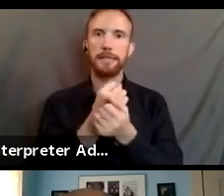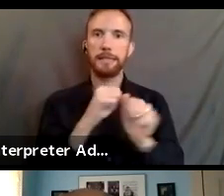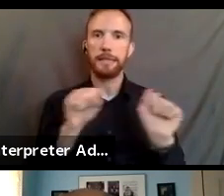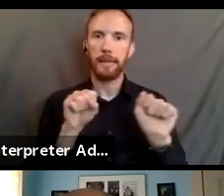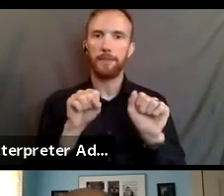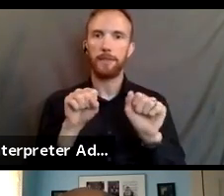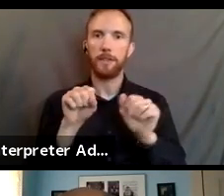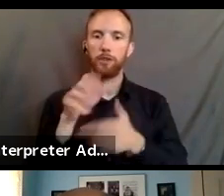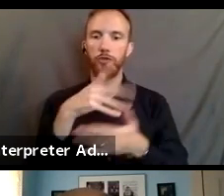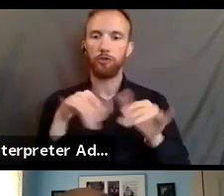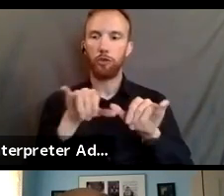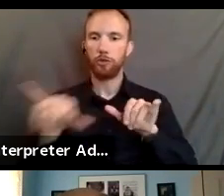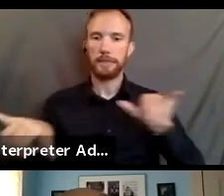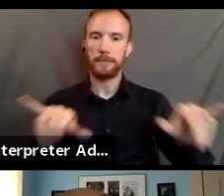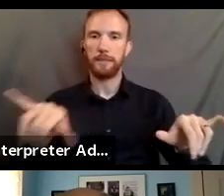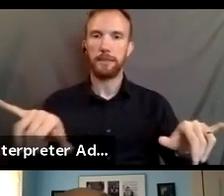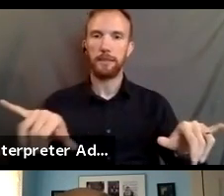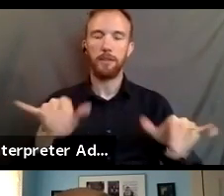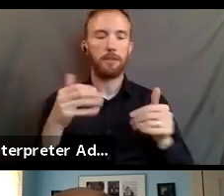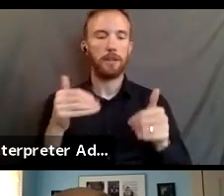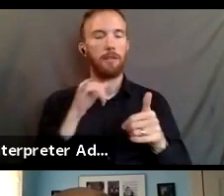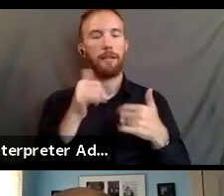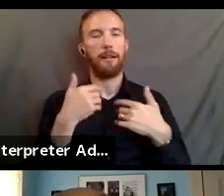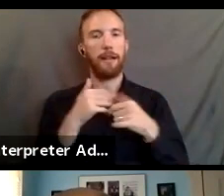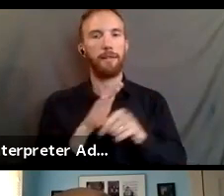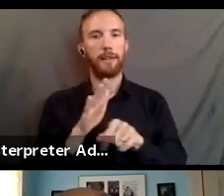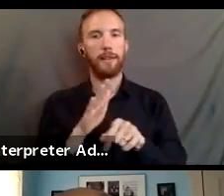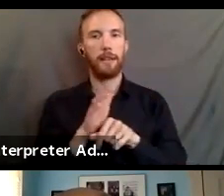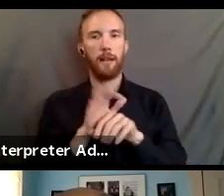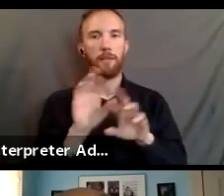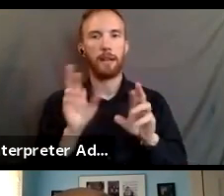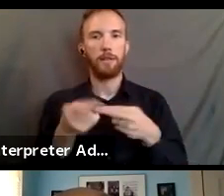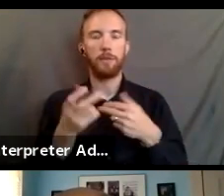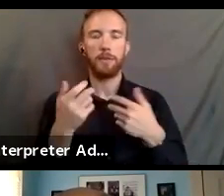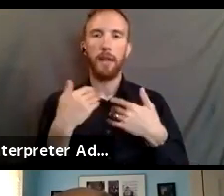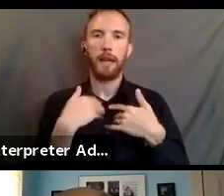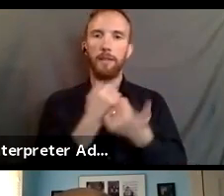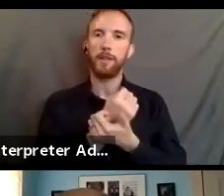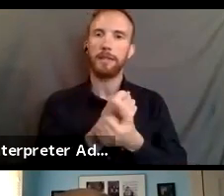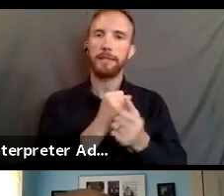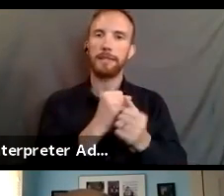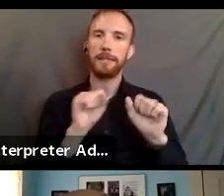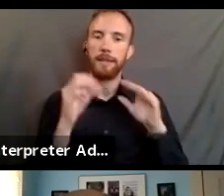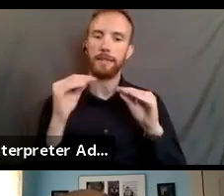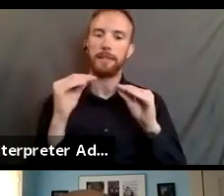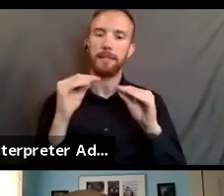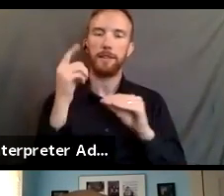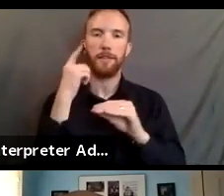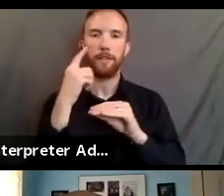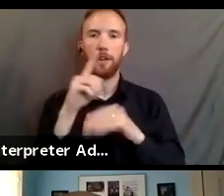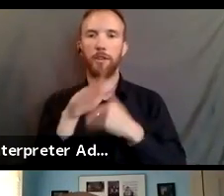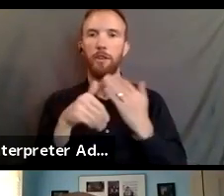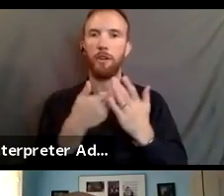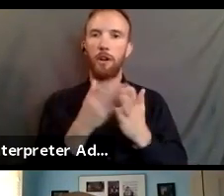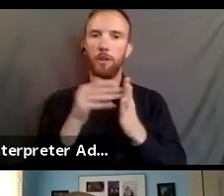structure we do not have enough classrooms to safely support learning pods of 15 students we do not even have a space available to